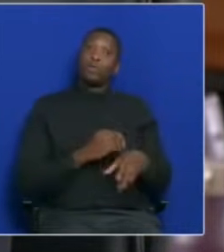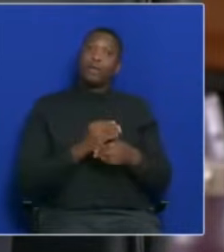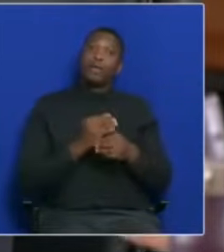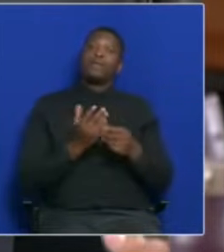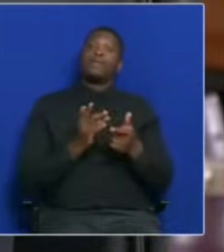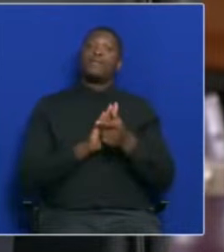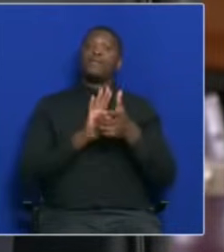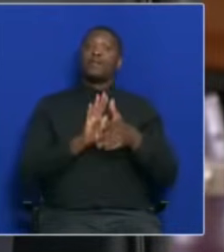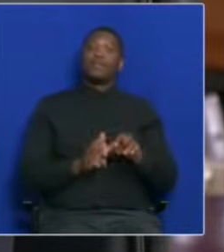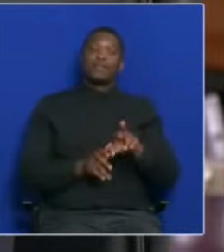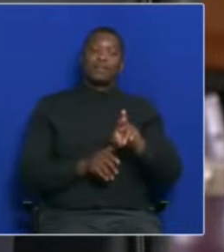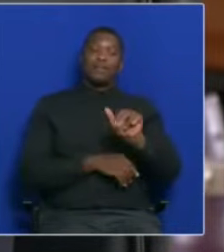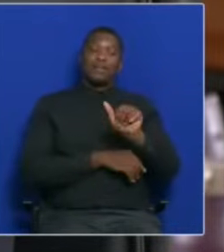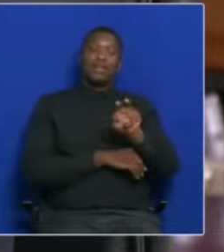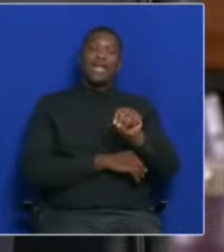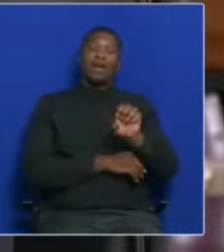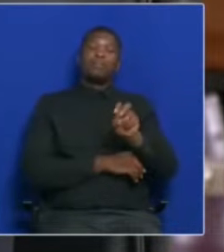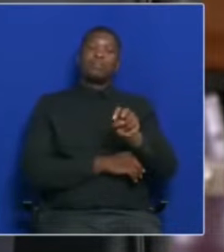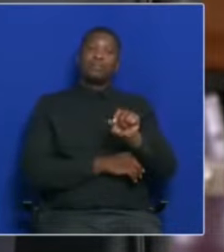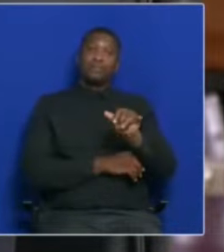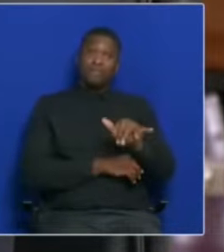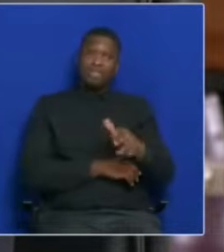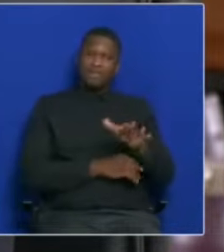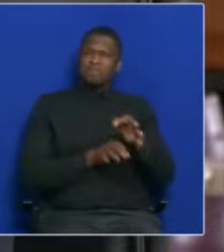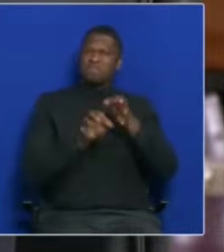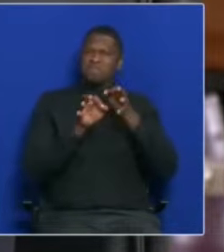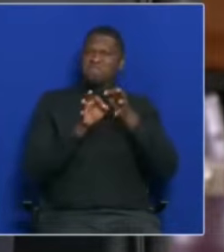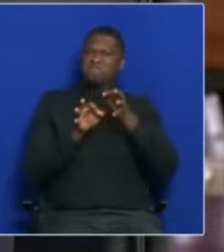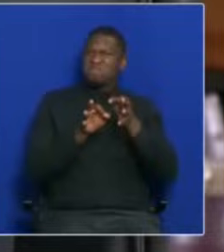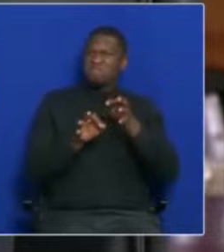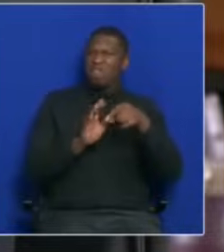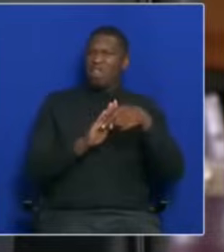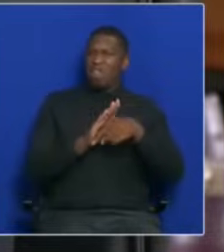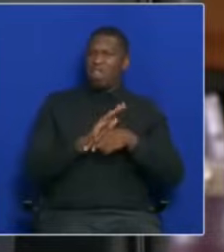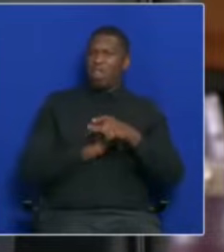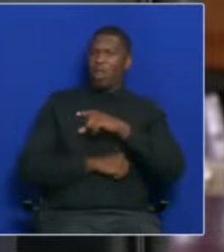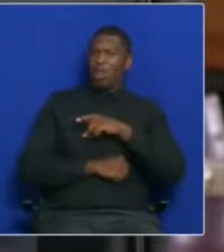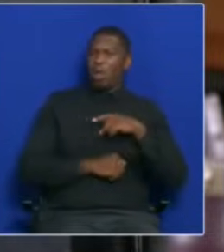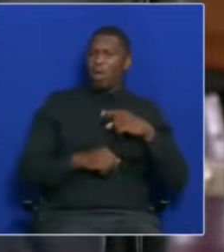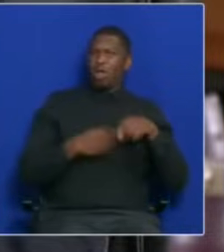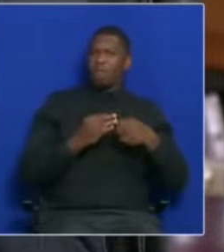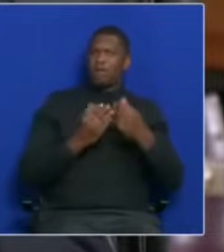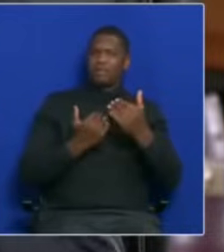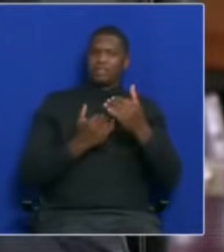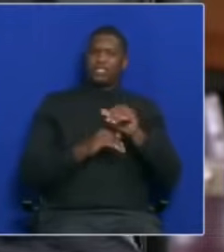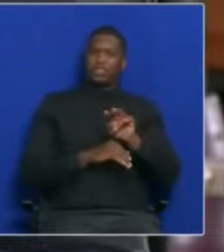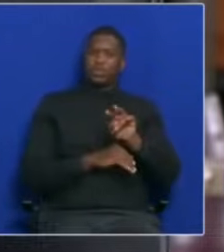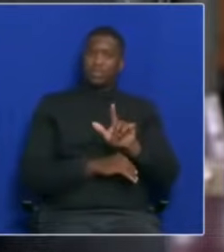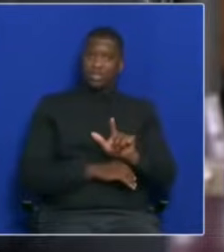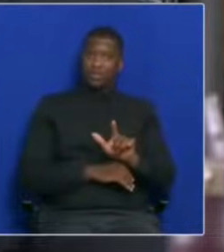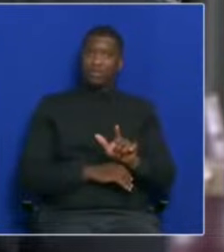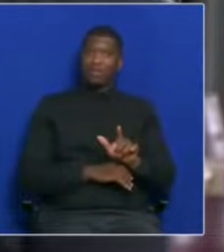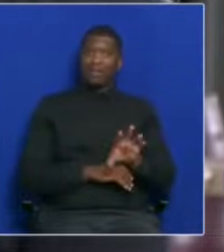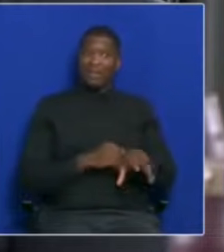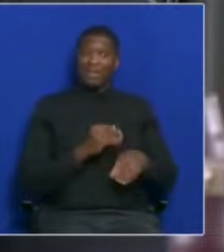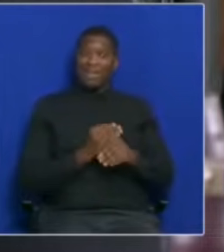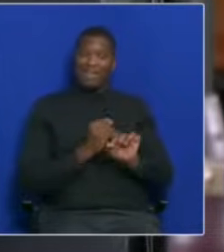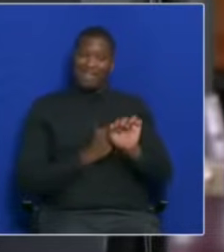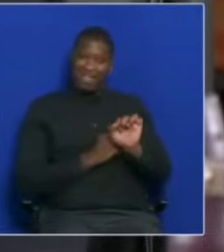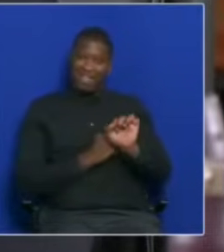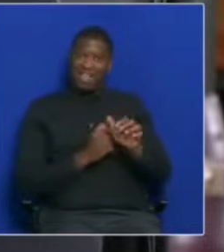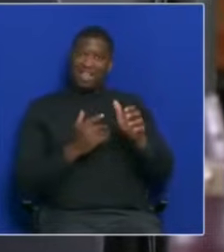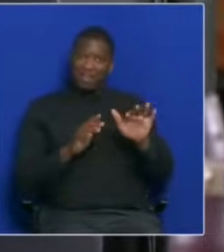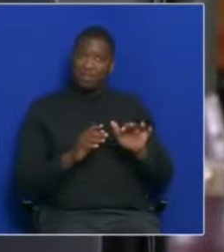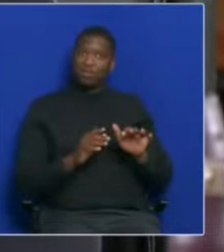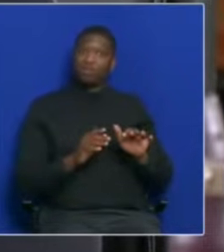long explanation about the Section 27, and there too, you are a recipient. I'm just going